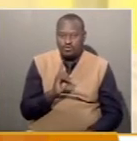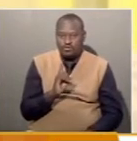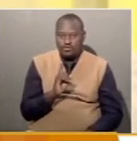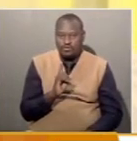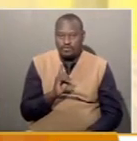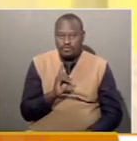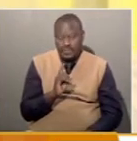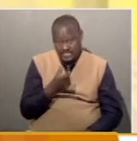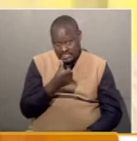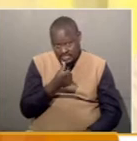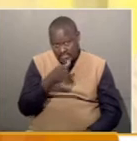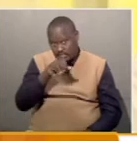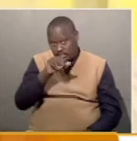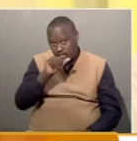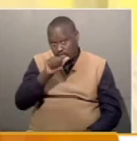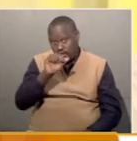Because